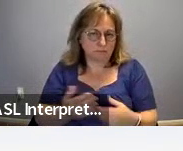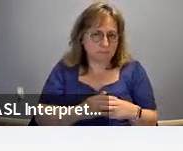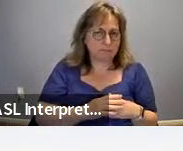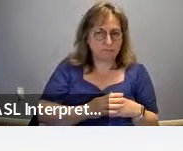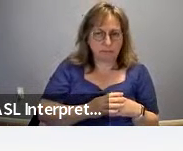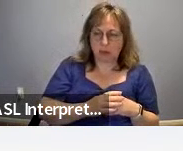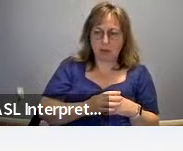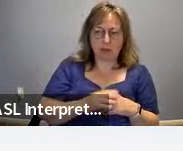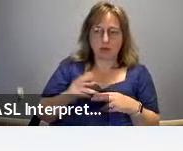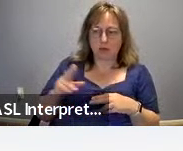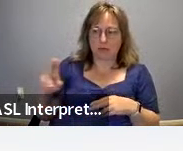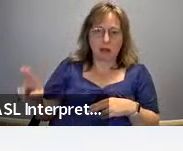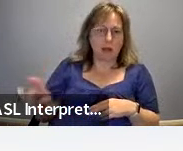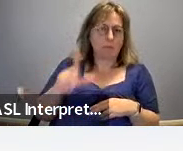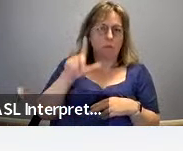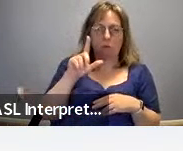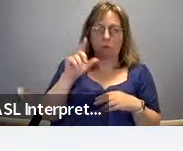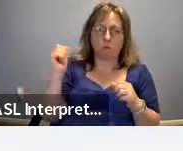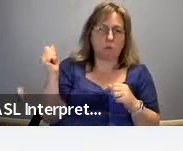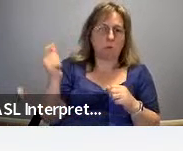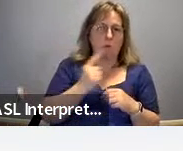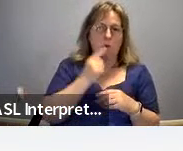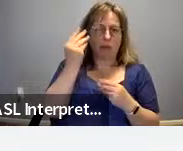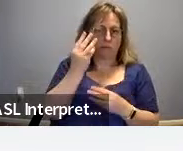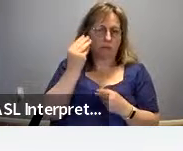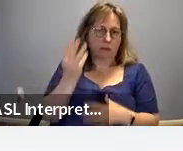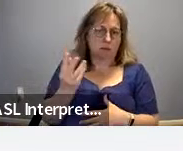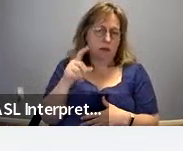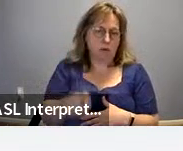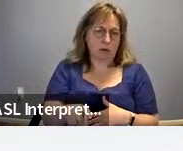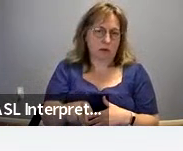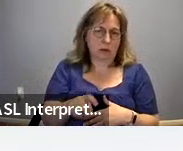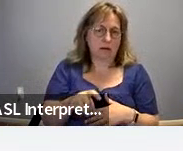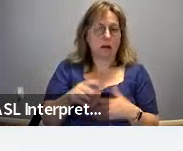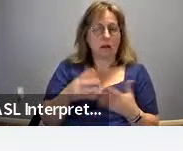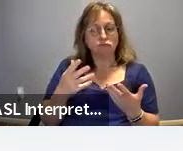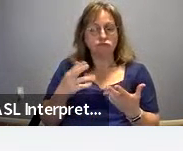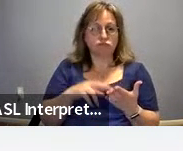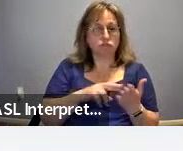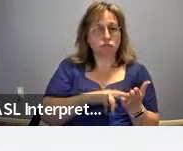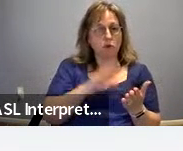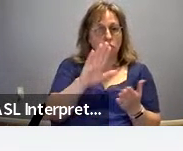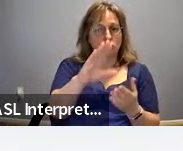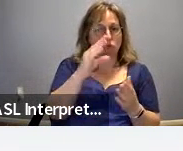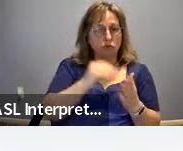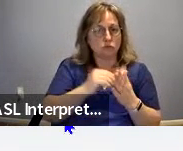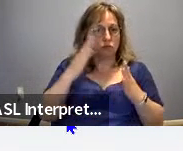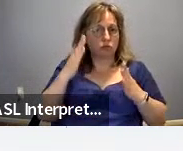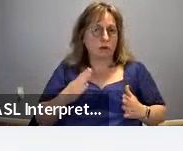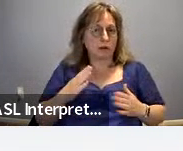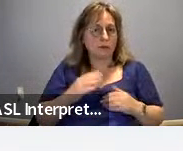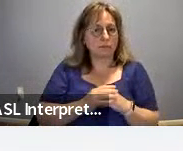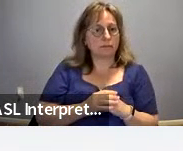uploading all of the necessary information and getting your student enrolled.